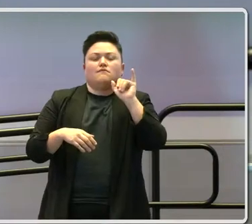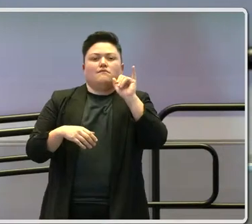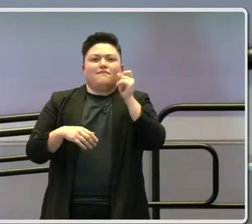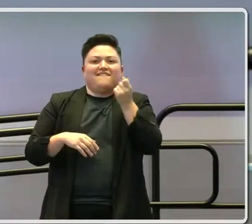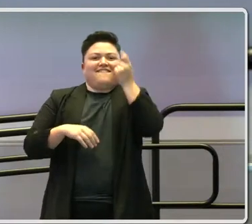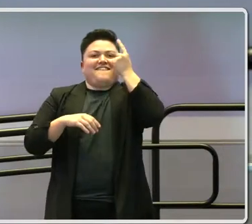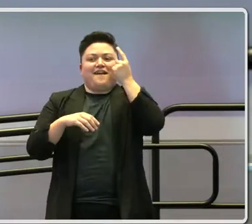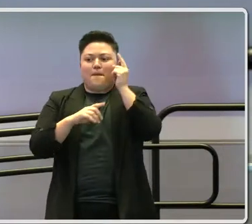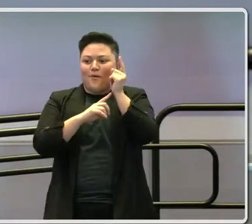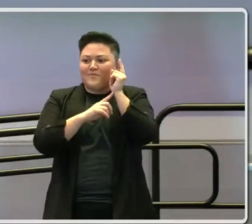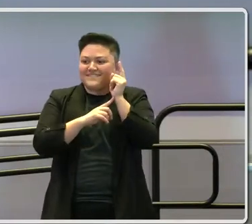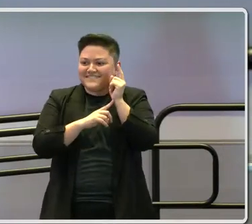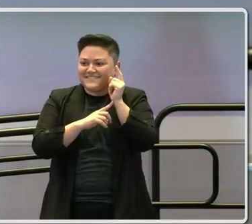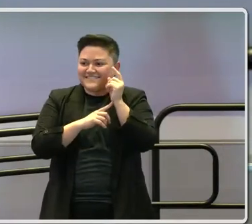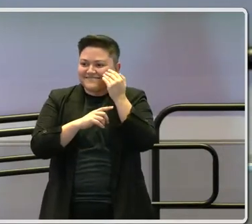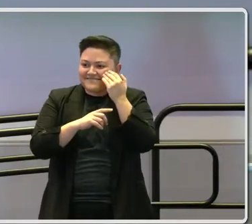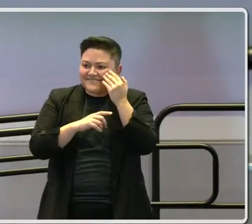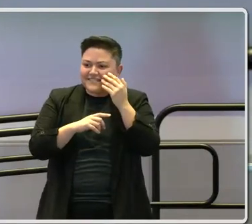self-efficacy,